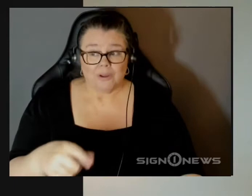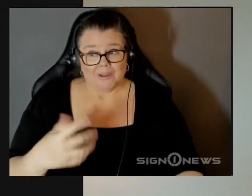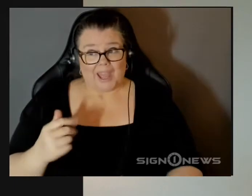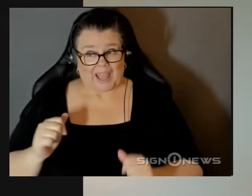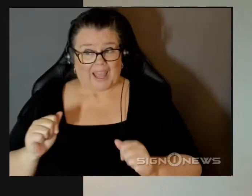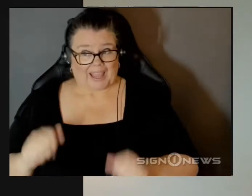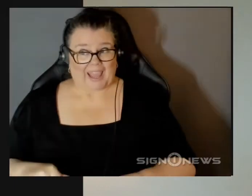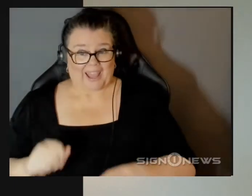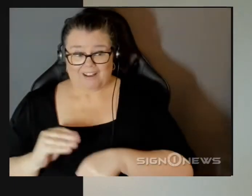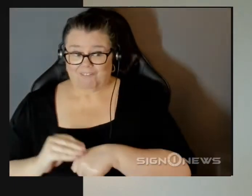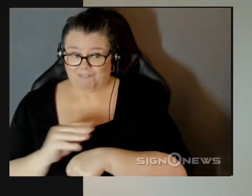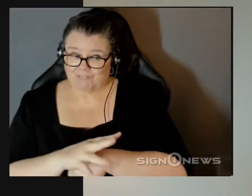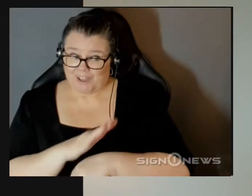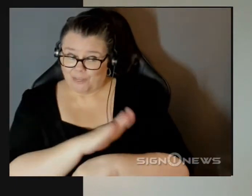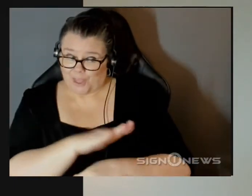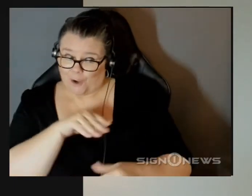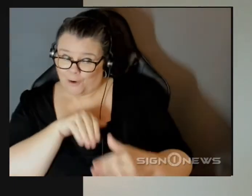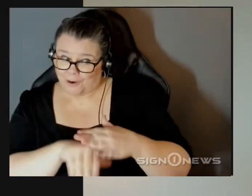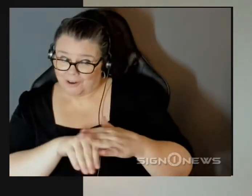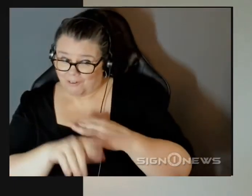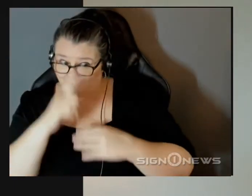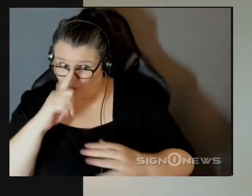to consider, is that